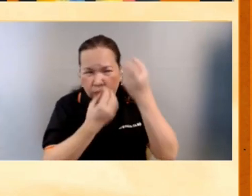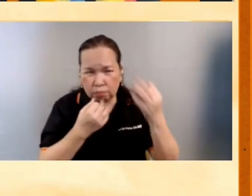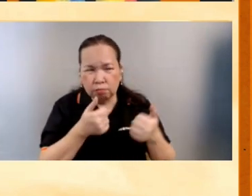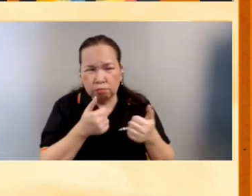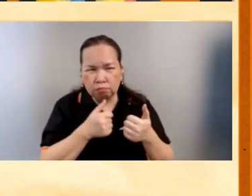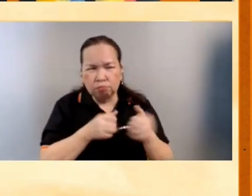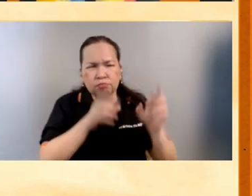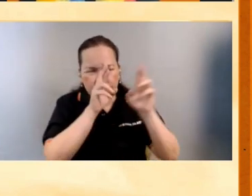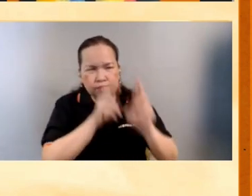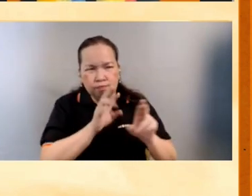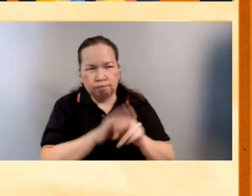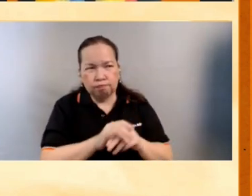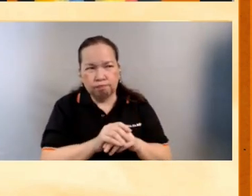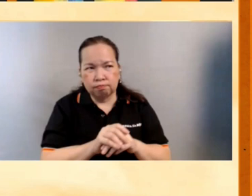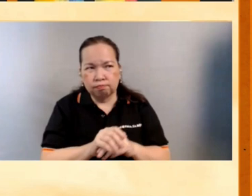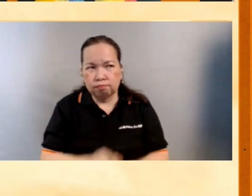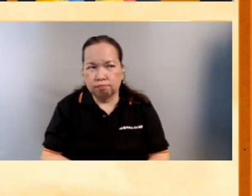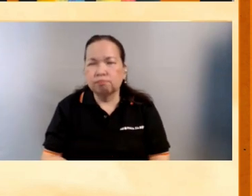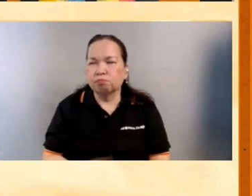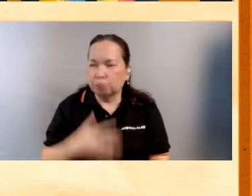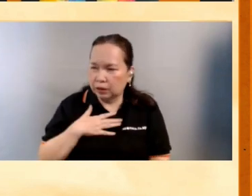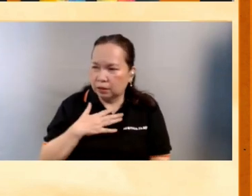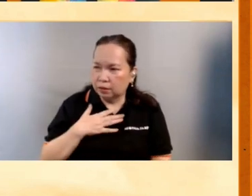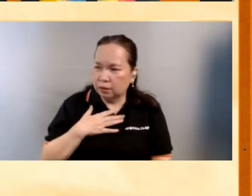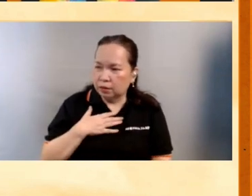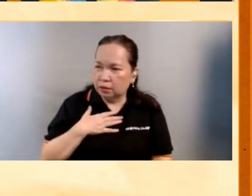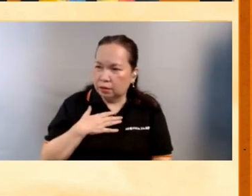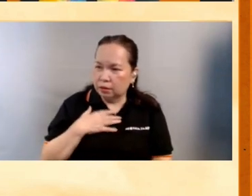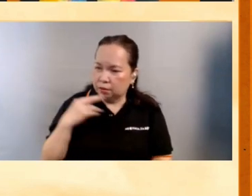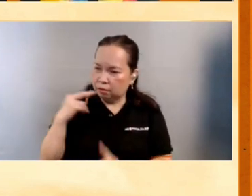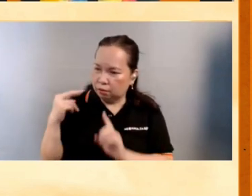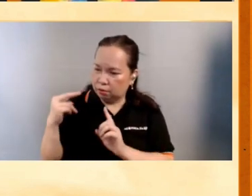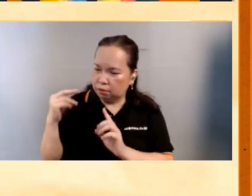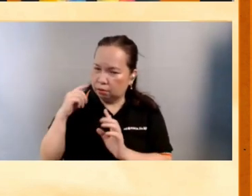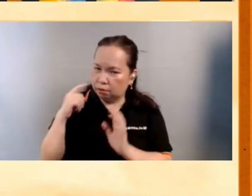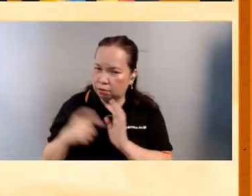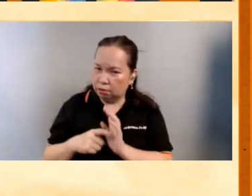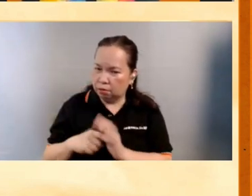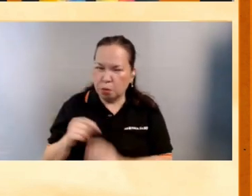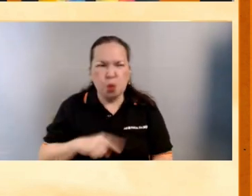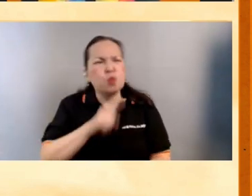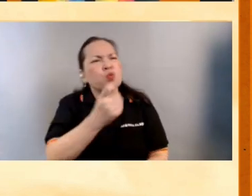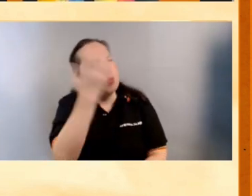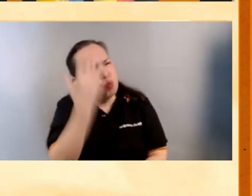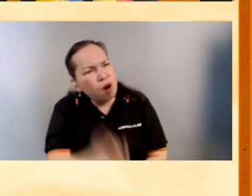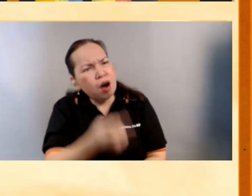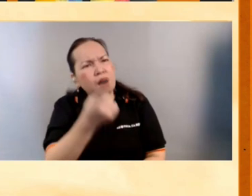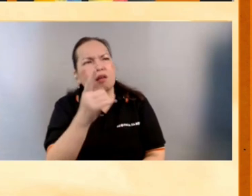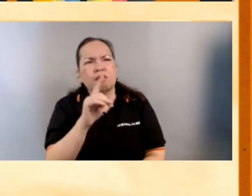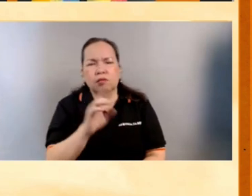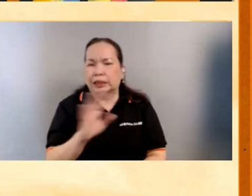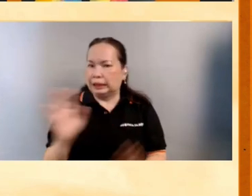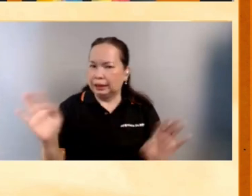the way she feels about it. That is her story. Okay, don't think that, why didn't you do this? Why didn't you do that? Which is very